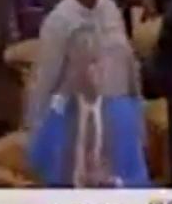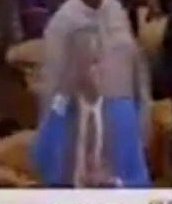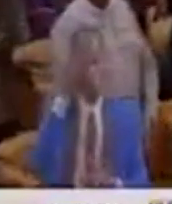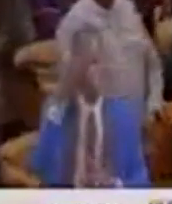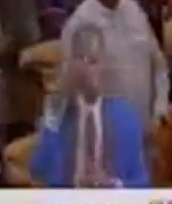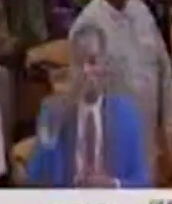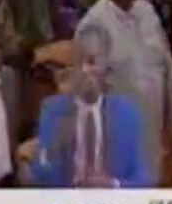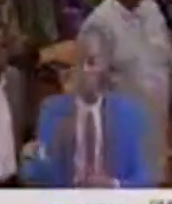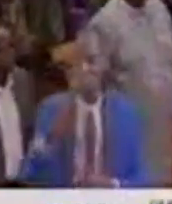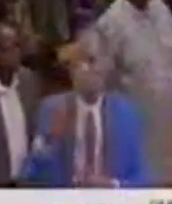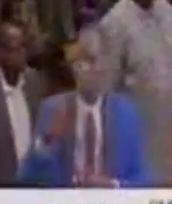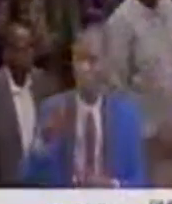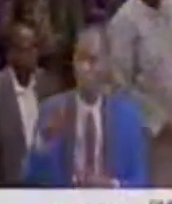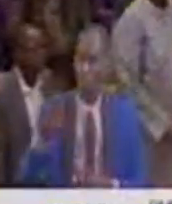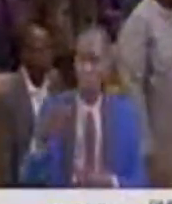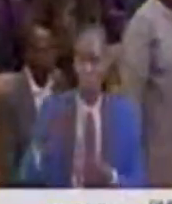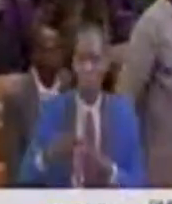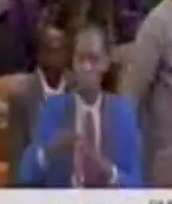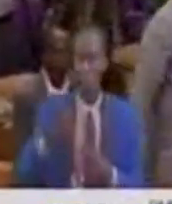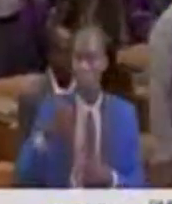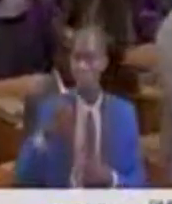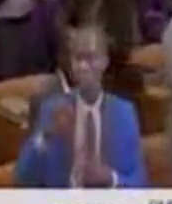him, only watching the food